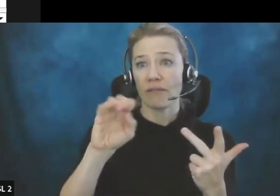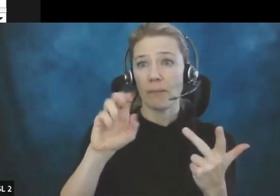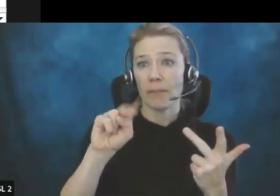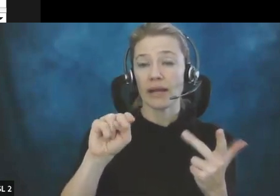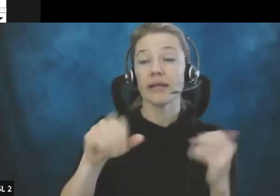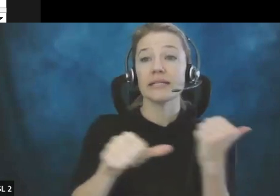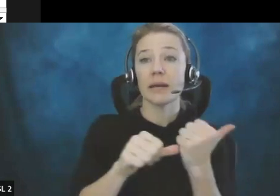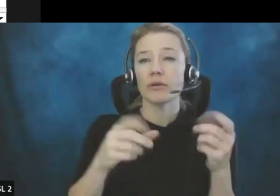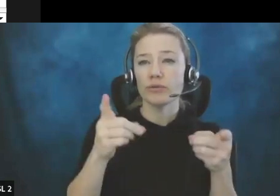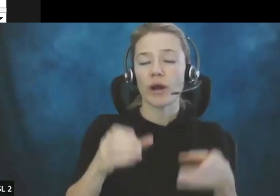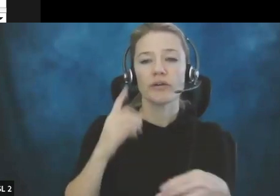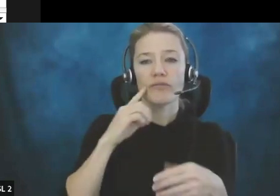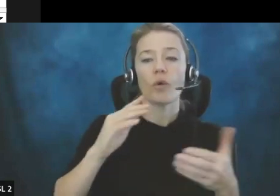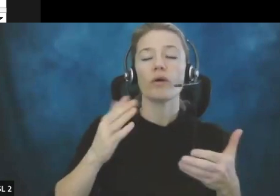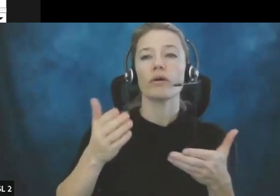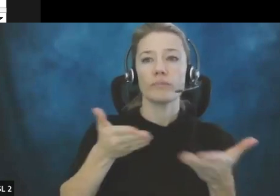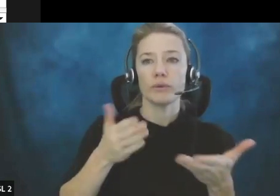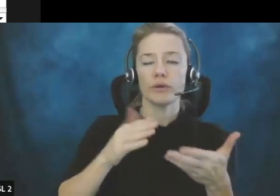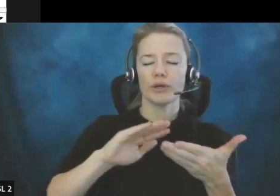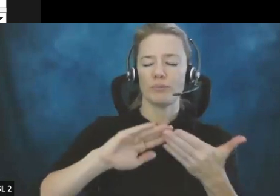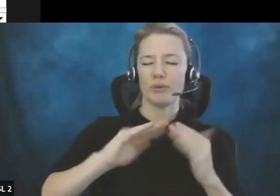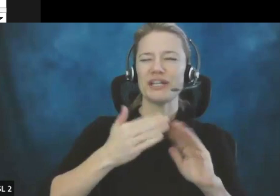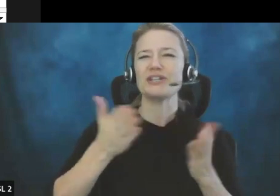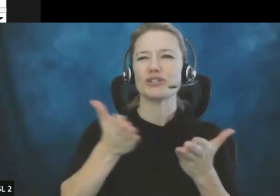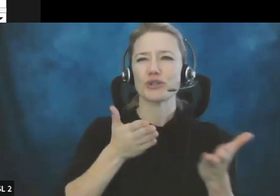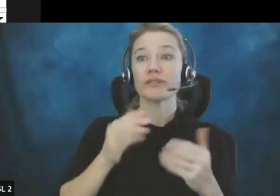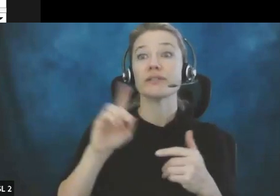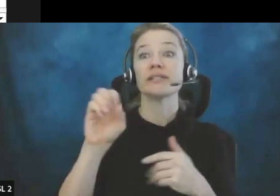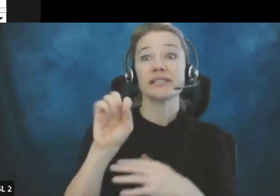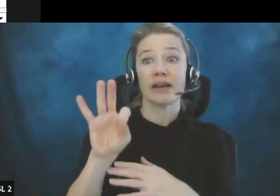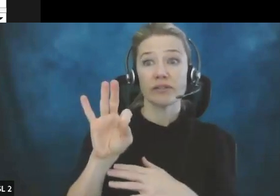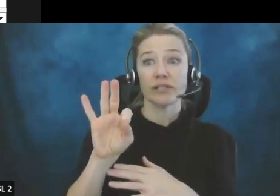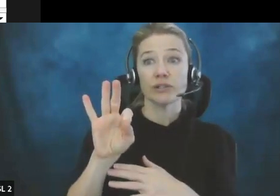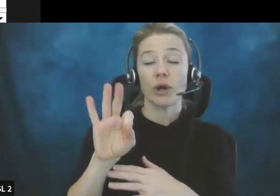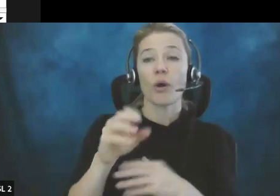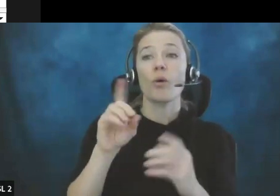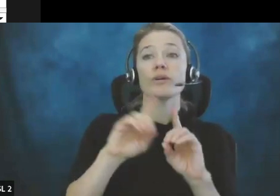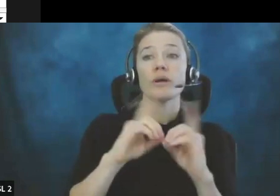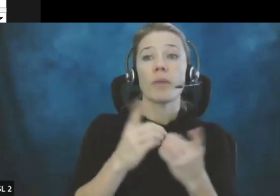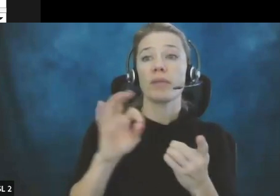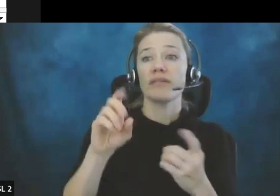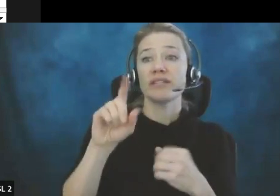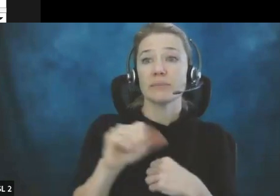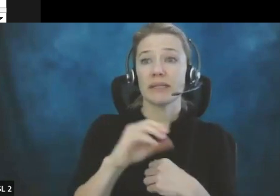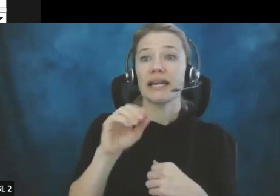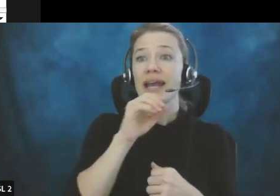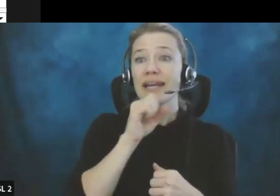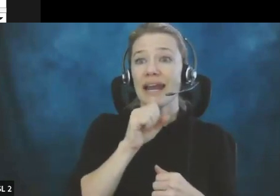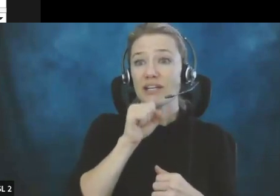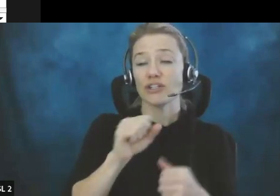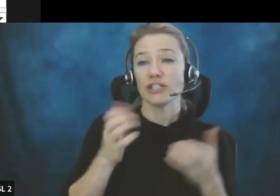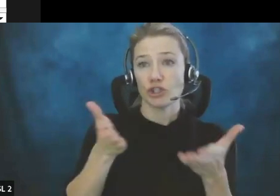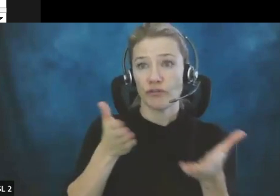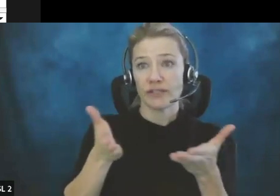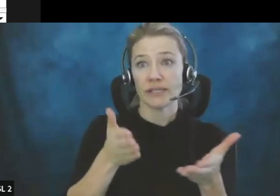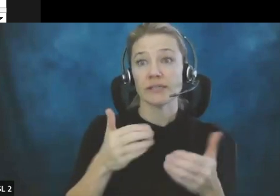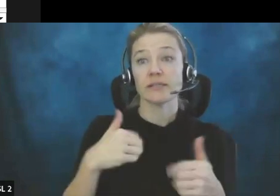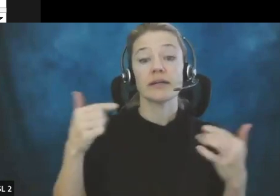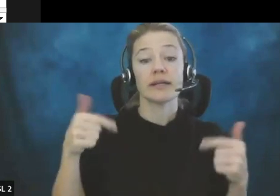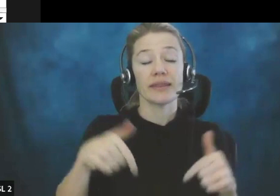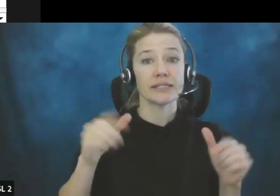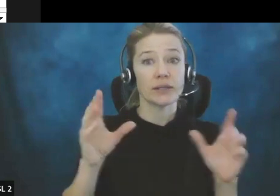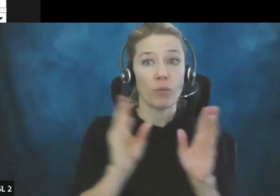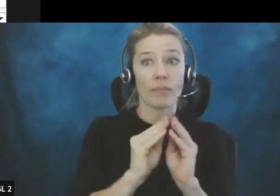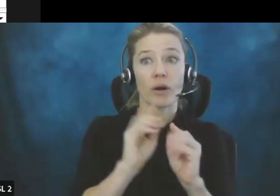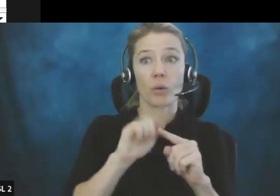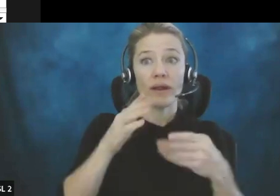Kaufman, the Deputy Director of Community Services at the San Francisco Department of Disability and Aging